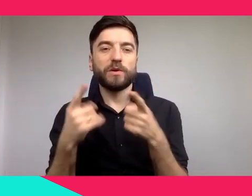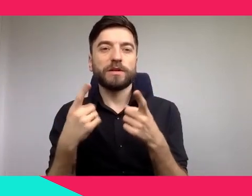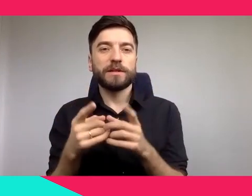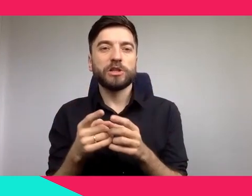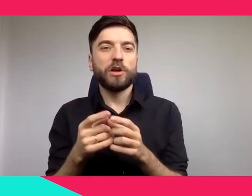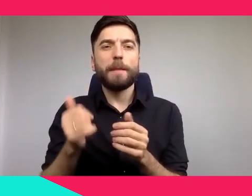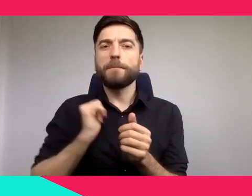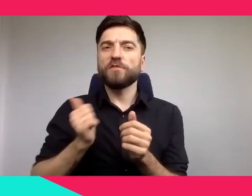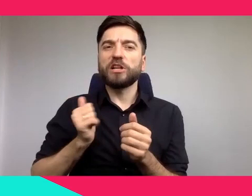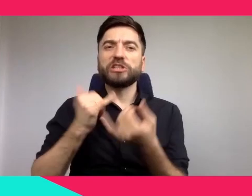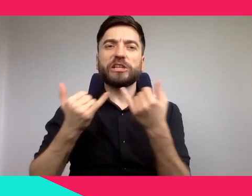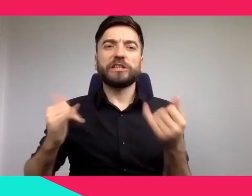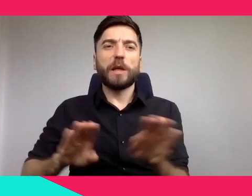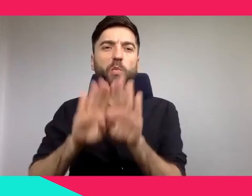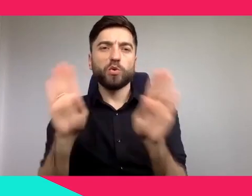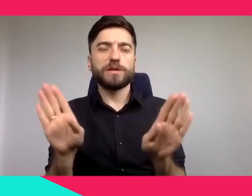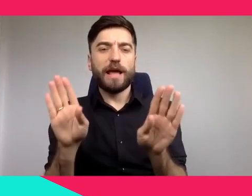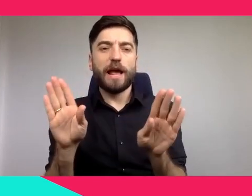collections.